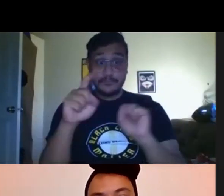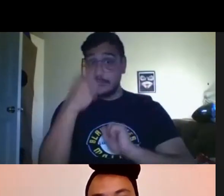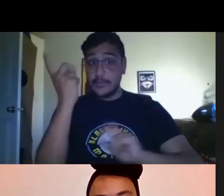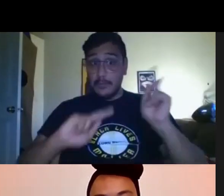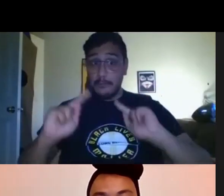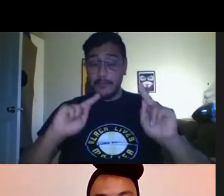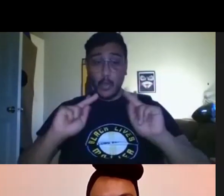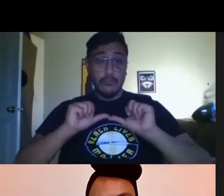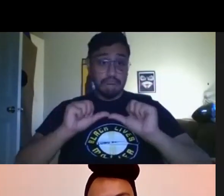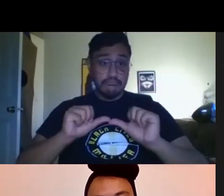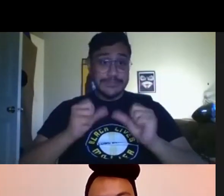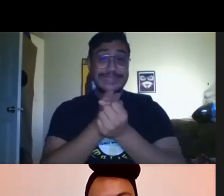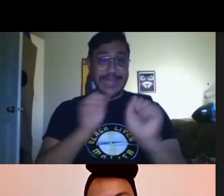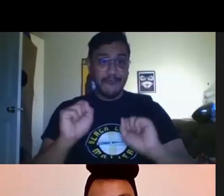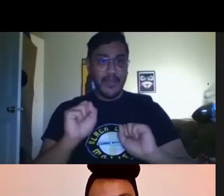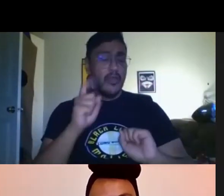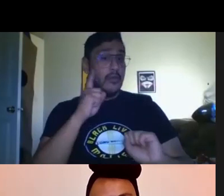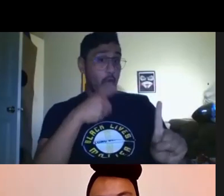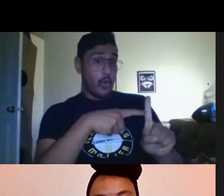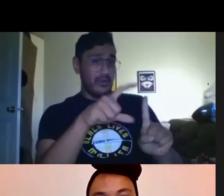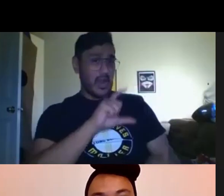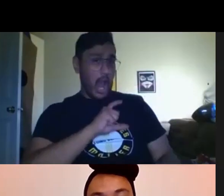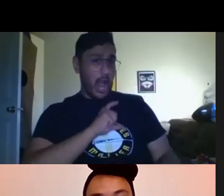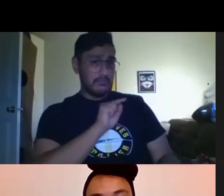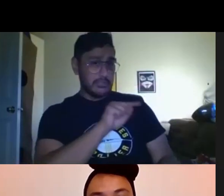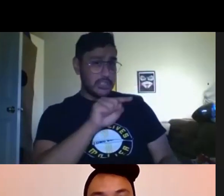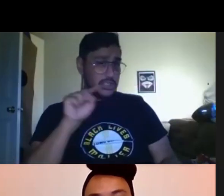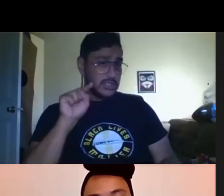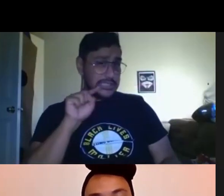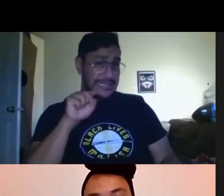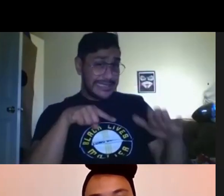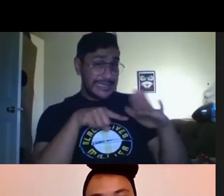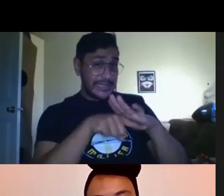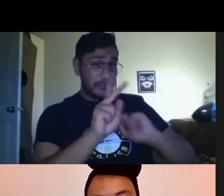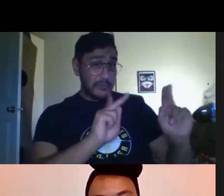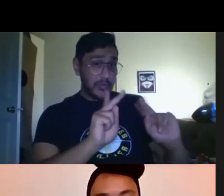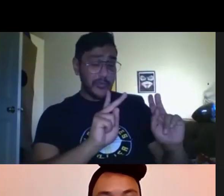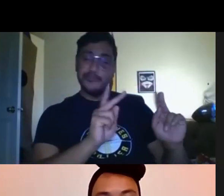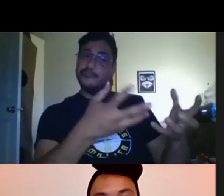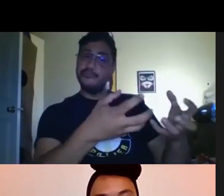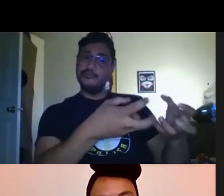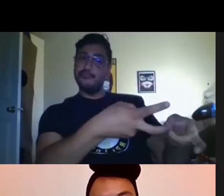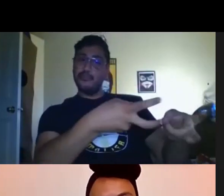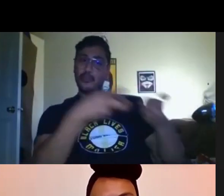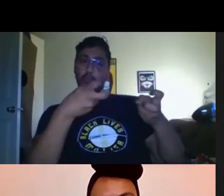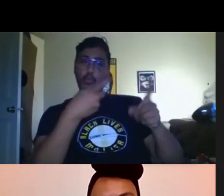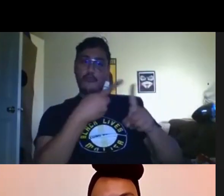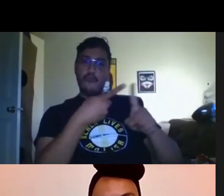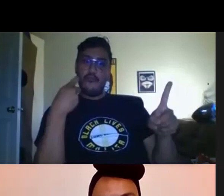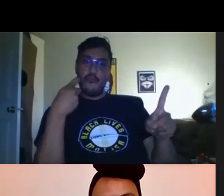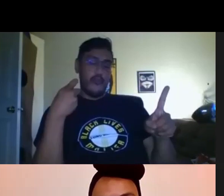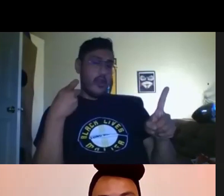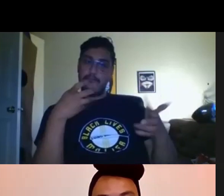getting police officers who kill people off of the streets. Because we know in the case of Kenneth Ross Jr. and so many of the other families